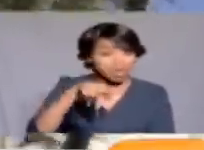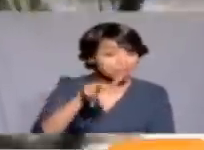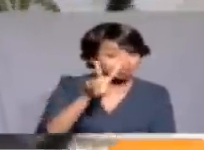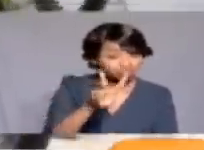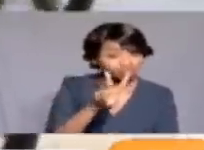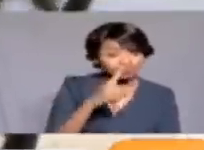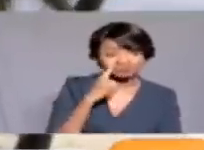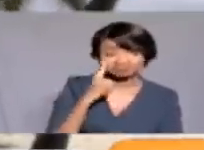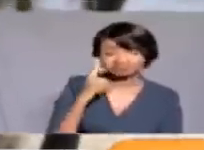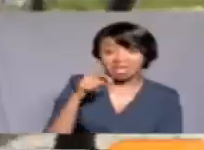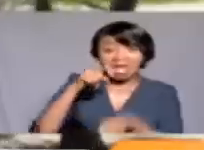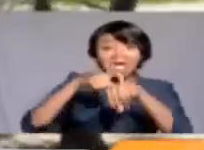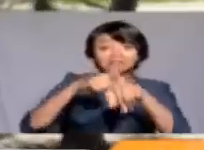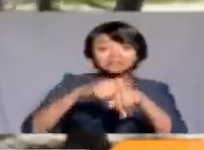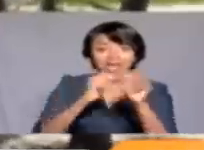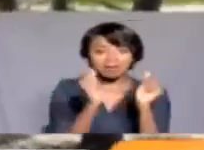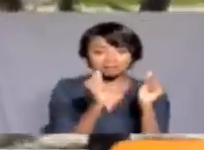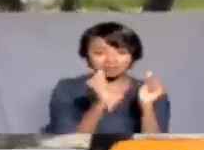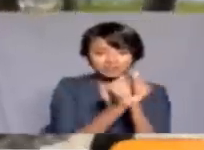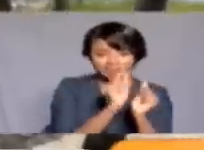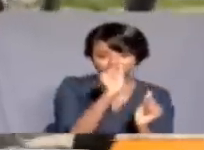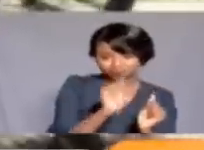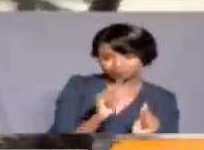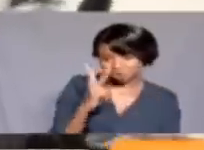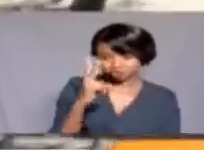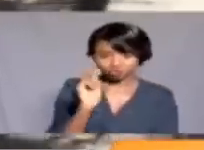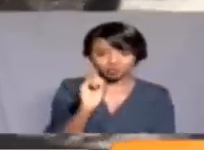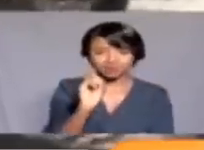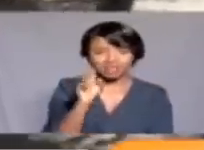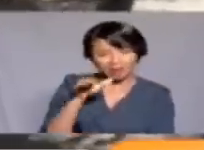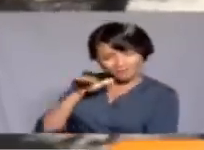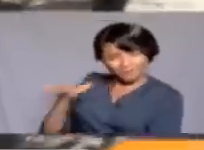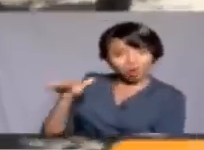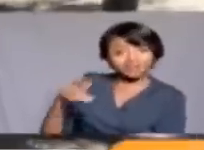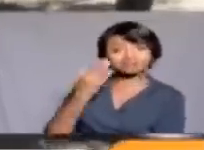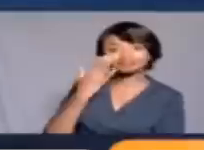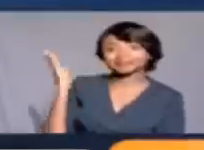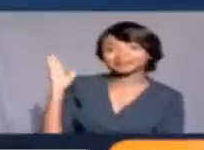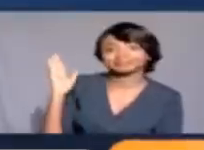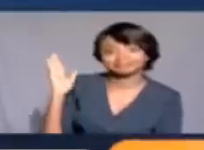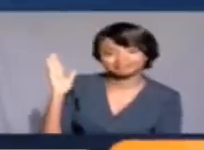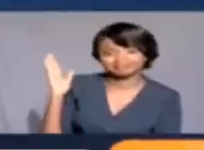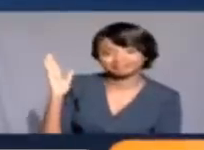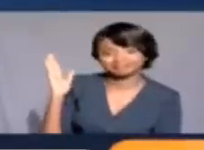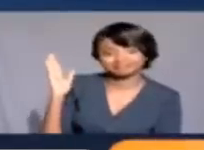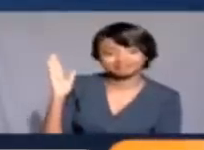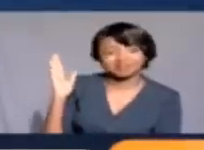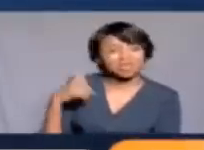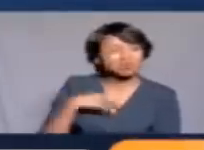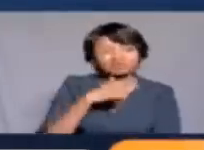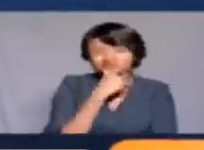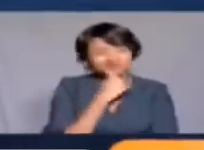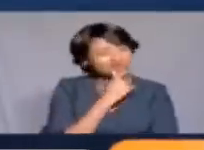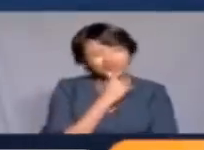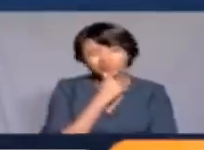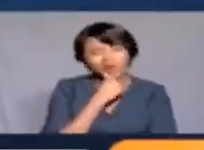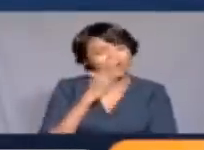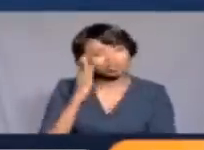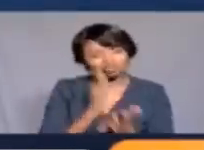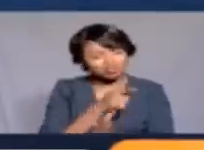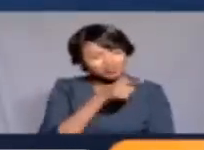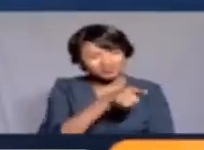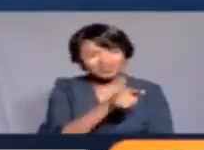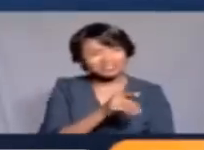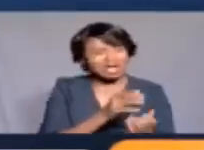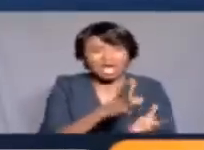around 10:20 a.m. Guess who's back? We can't help but wonder what this high frequency